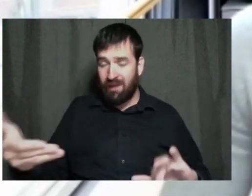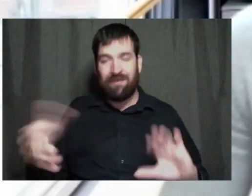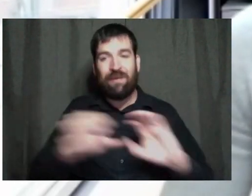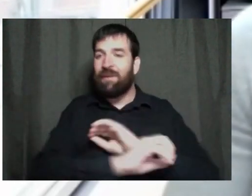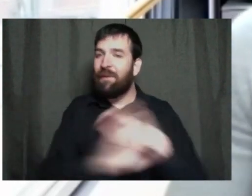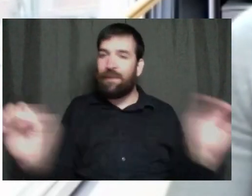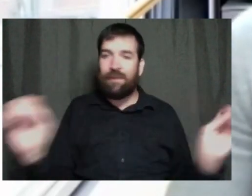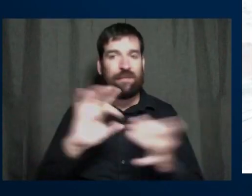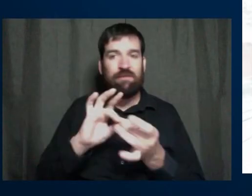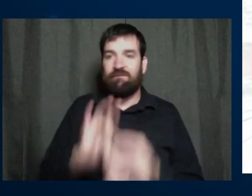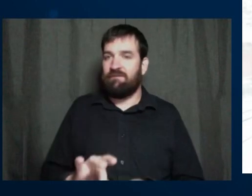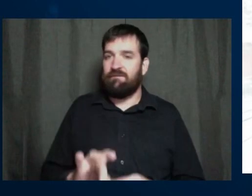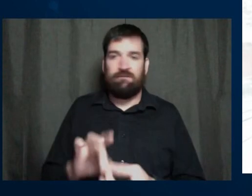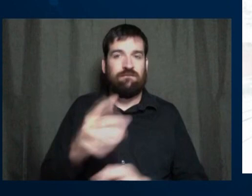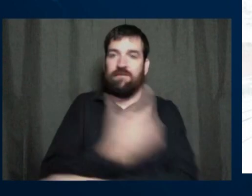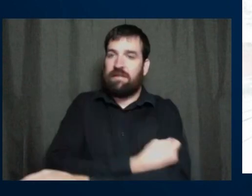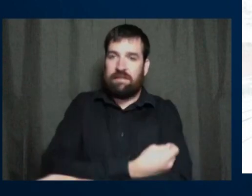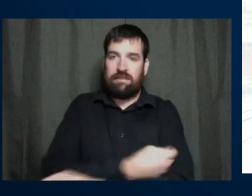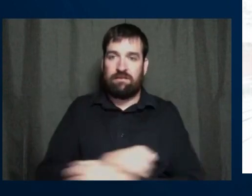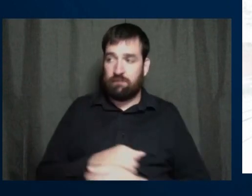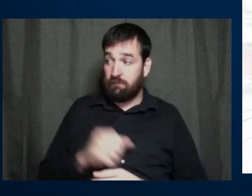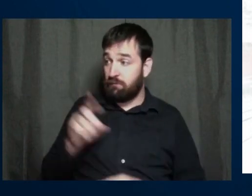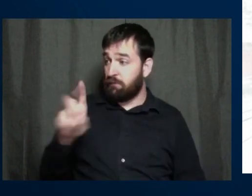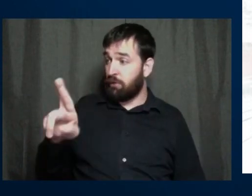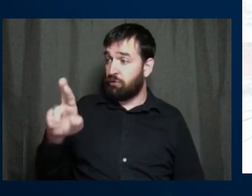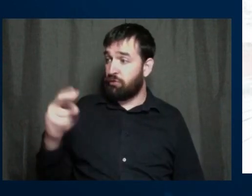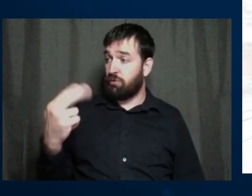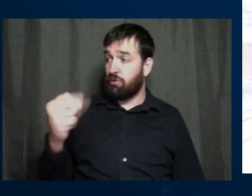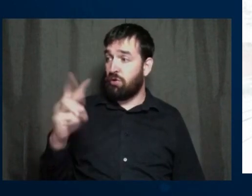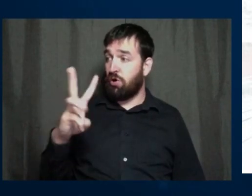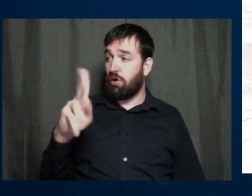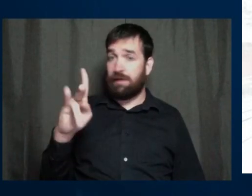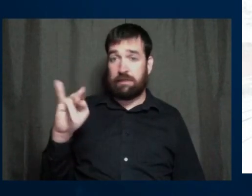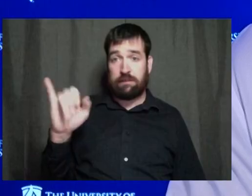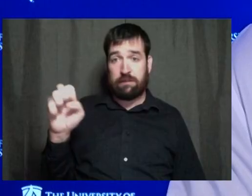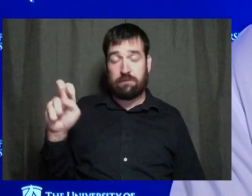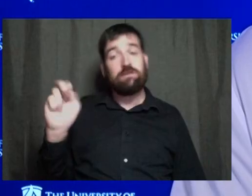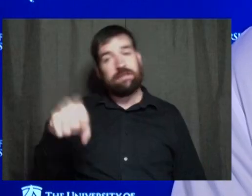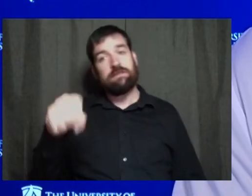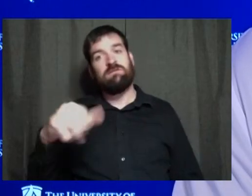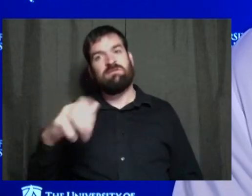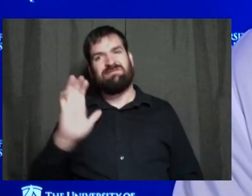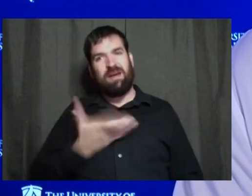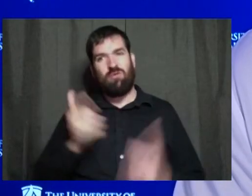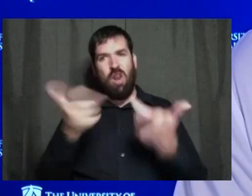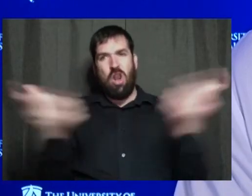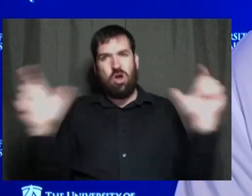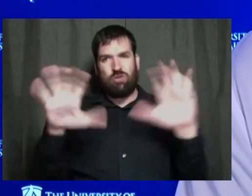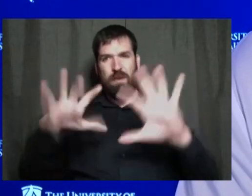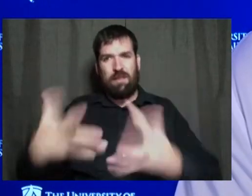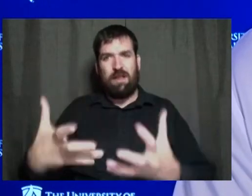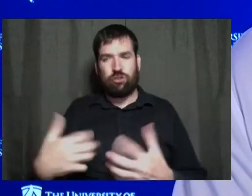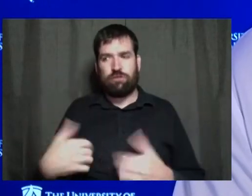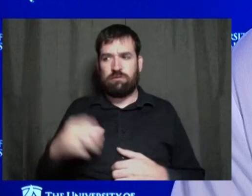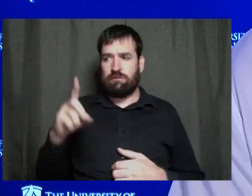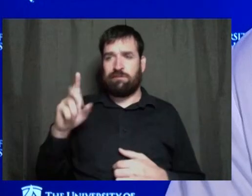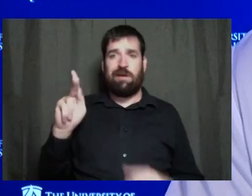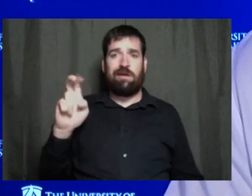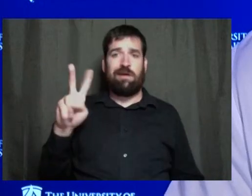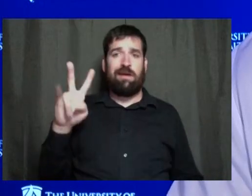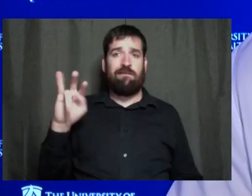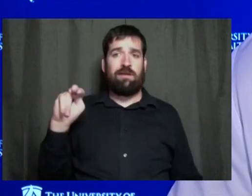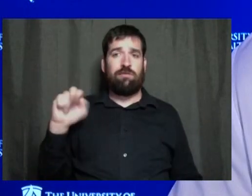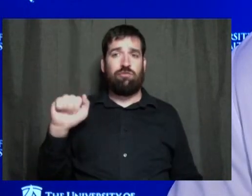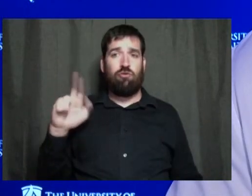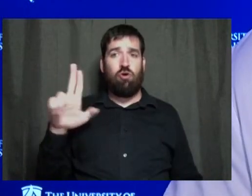vaccine. Dr. Hawkinson, yeah, you got anything? I would agree. In our large population, we've heard even Kevin Alt talk about this. For instance, in